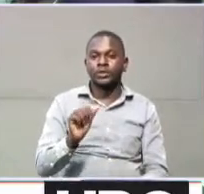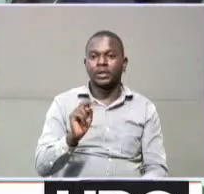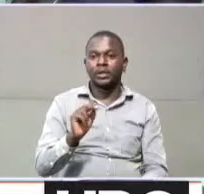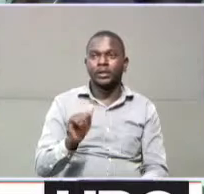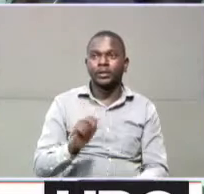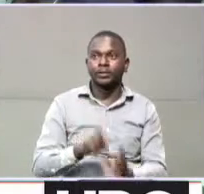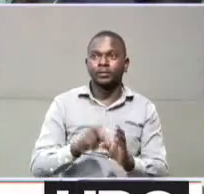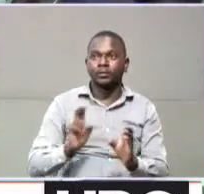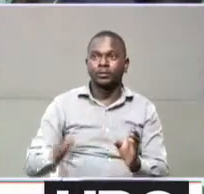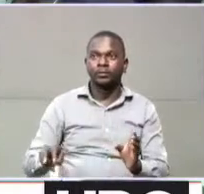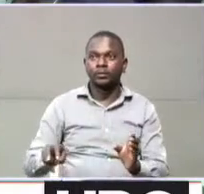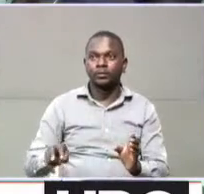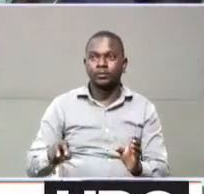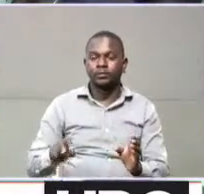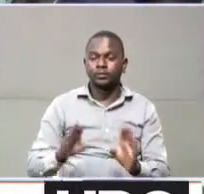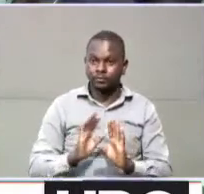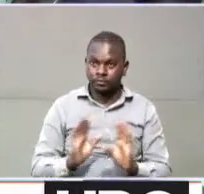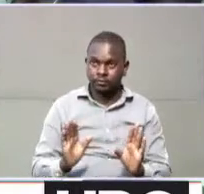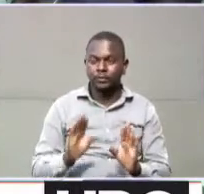yes